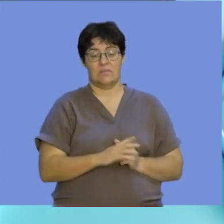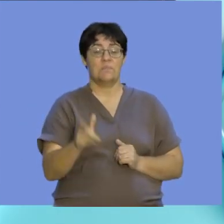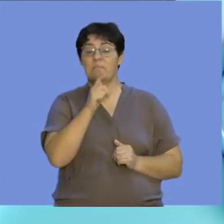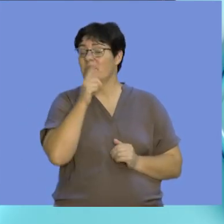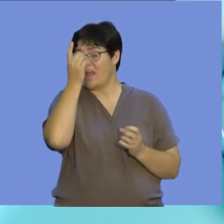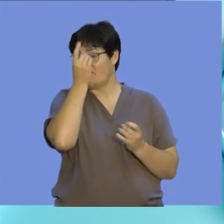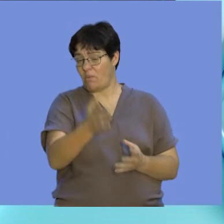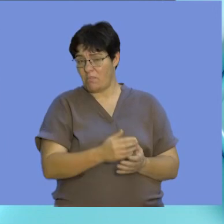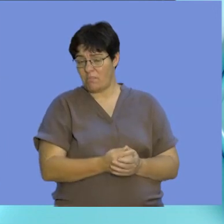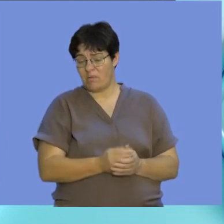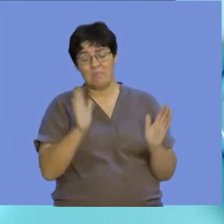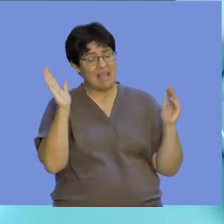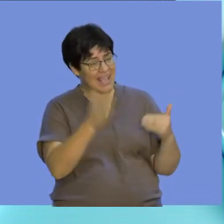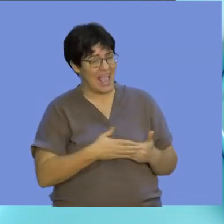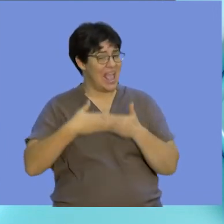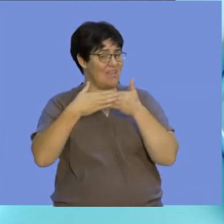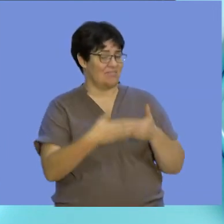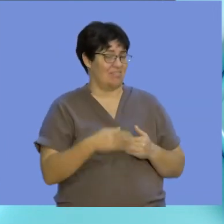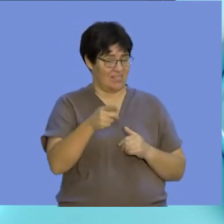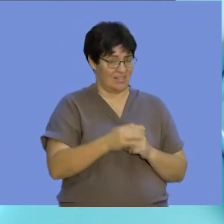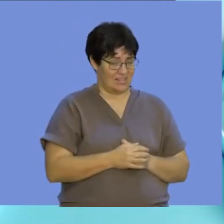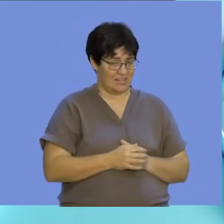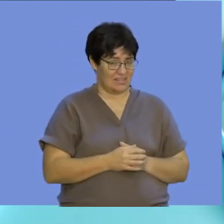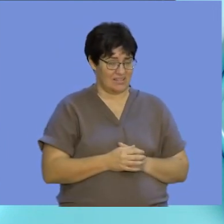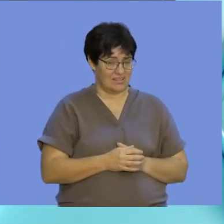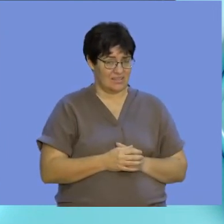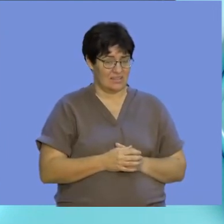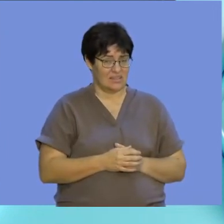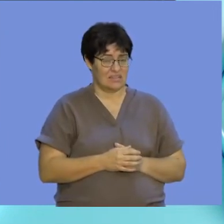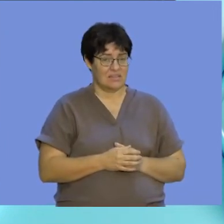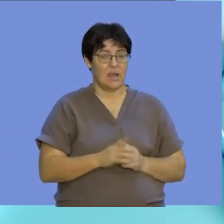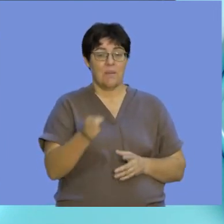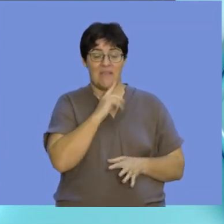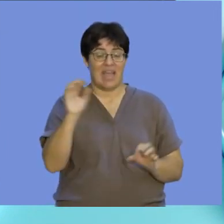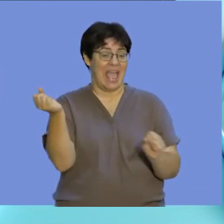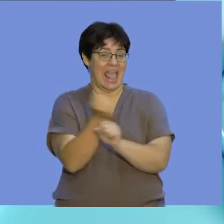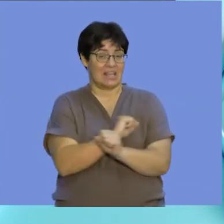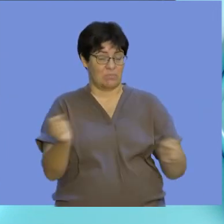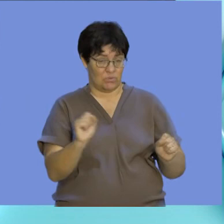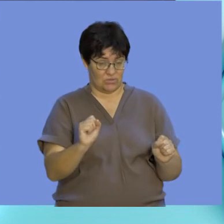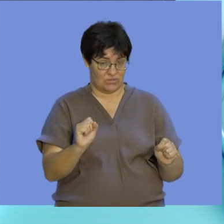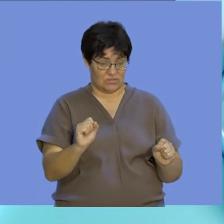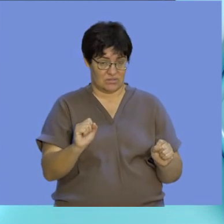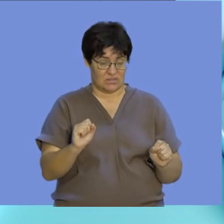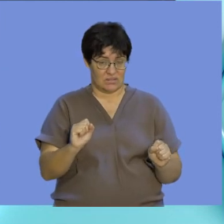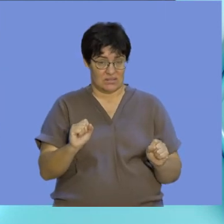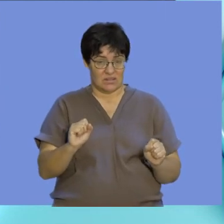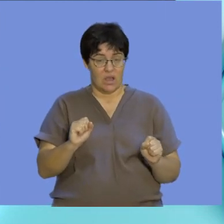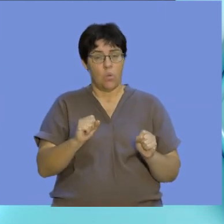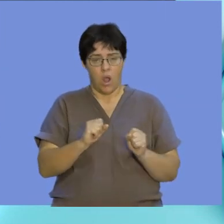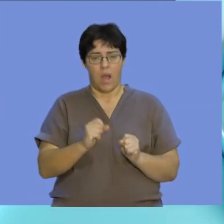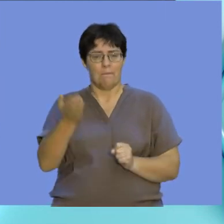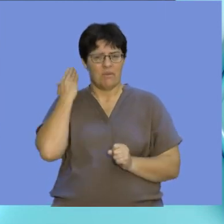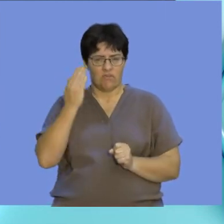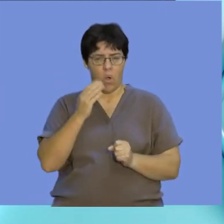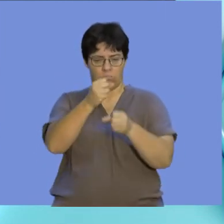be careful. If it is an explosion, so the two objects stay were 1 to start off